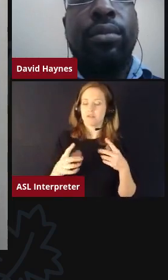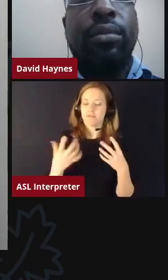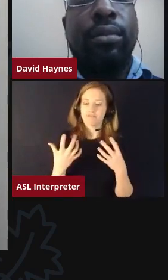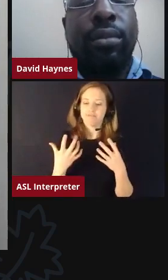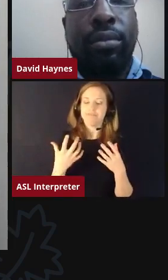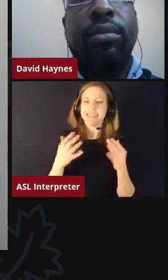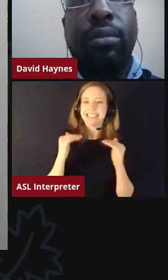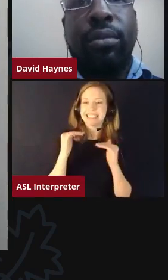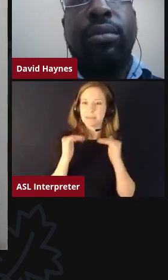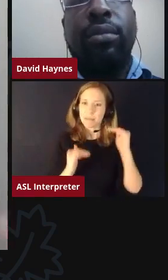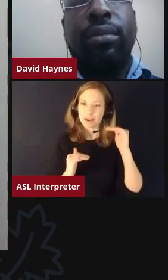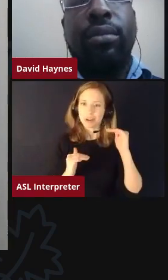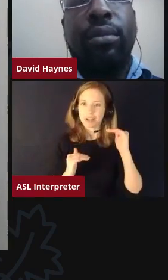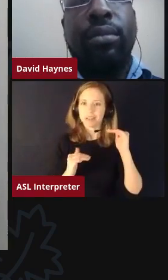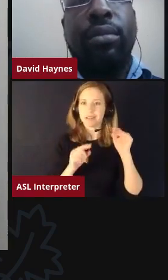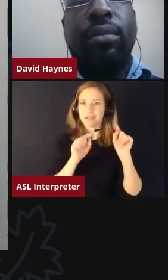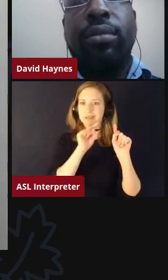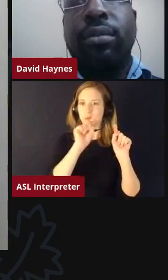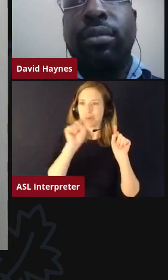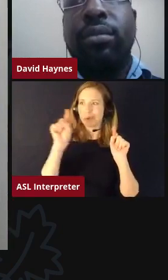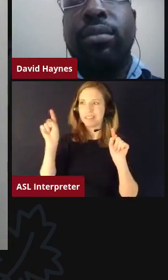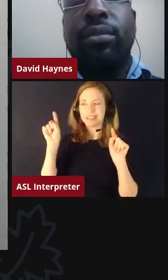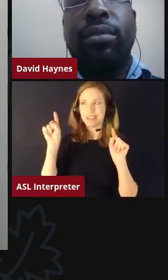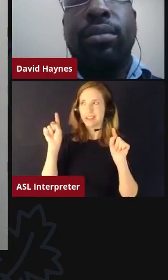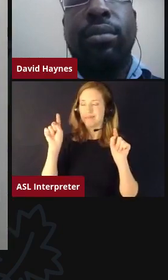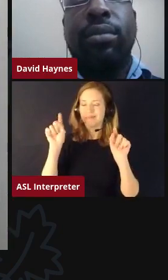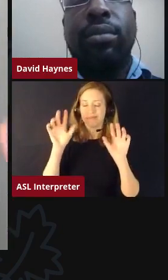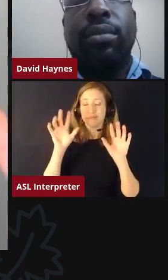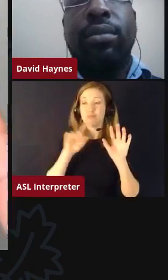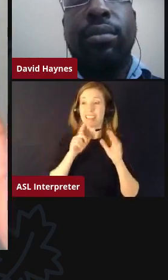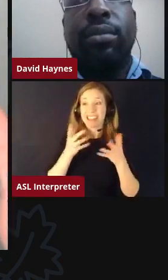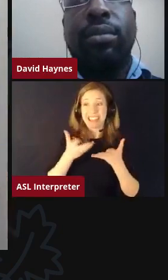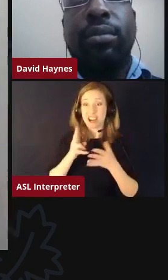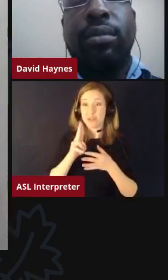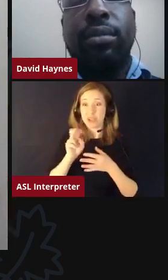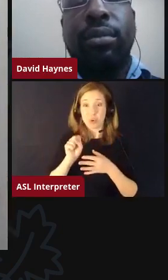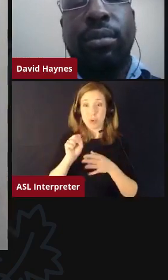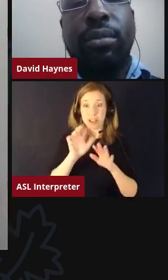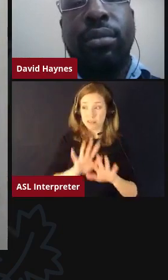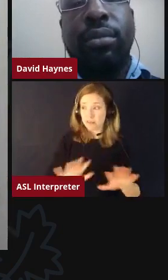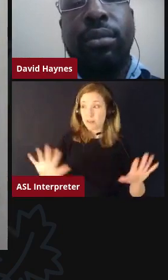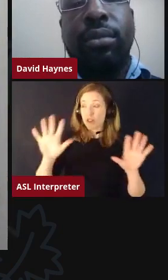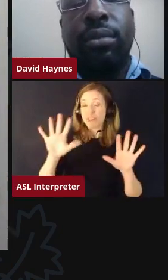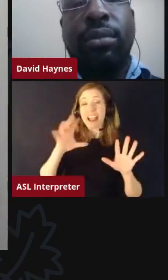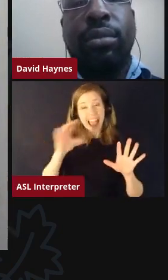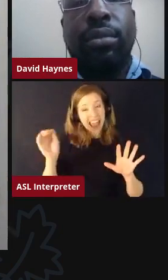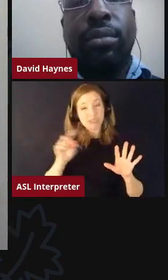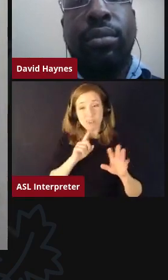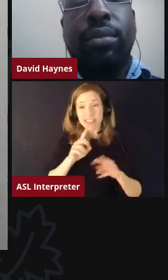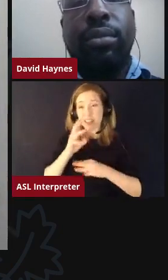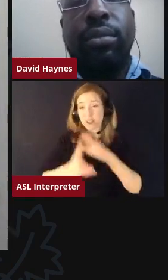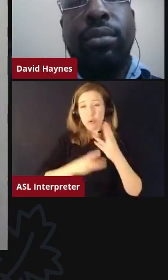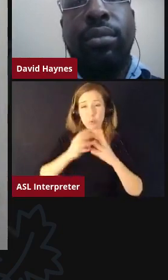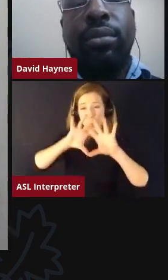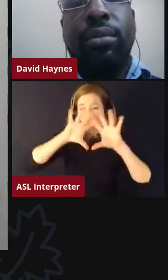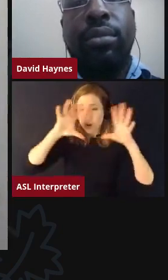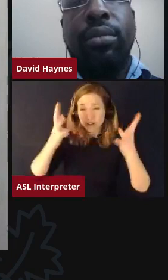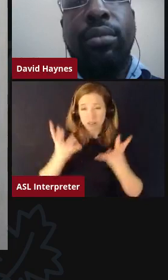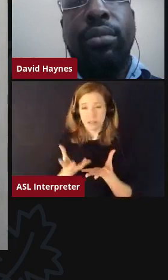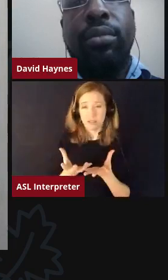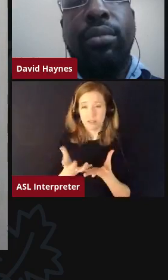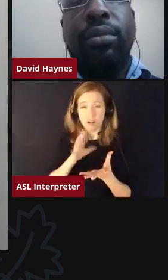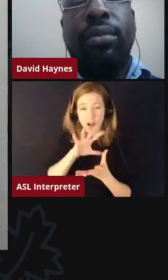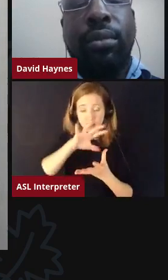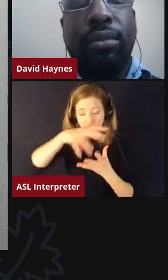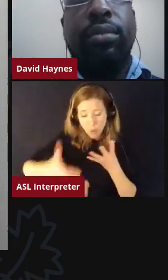in the country, all over the world, globally, with COVID, it has been said that communities of